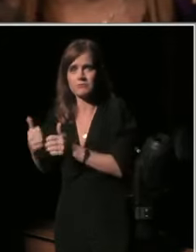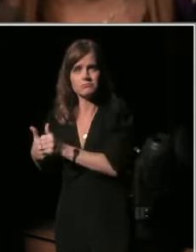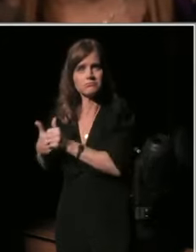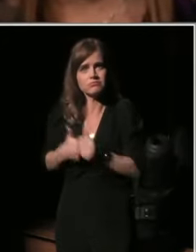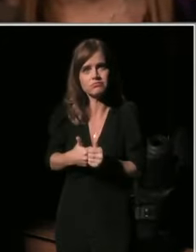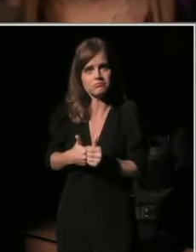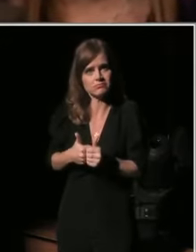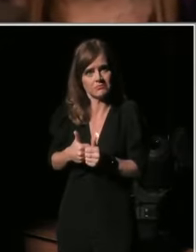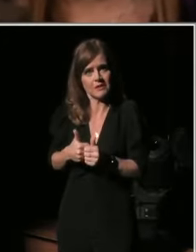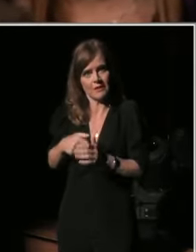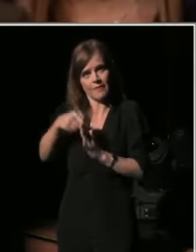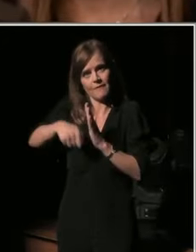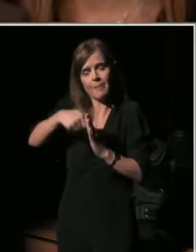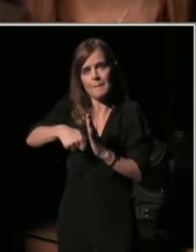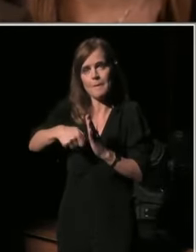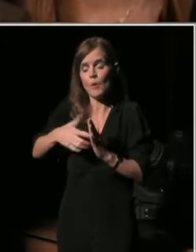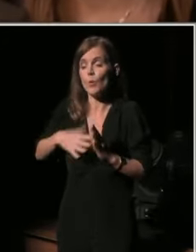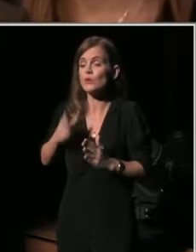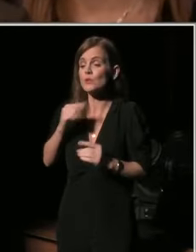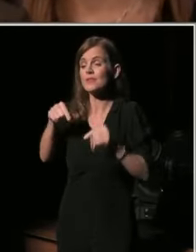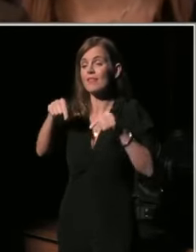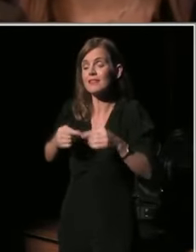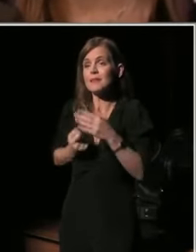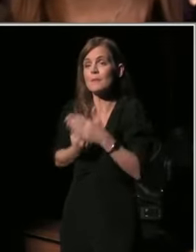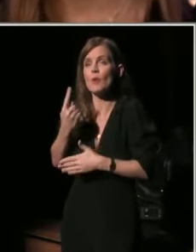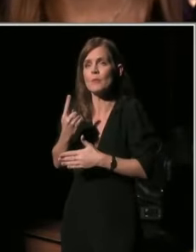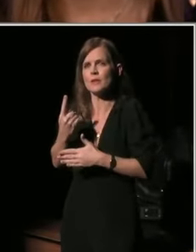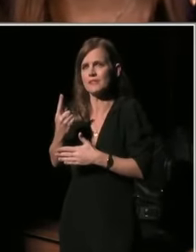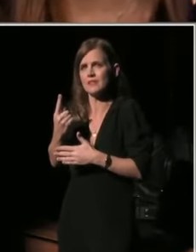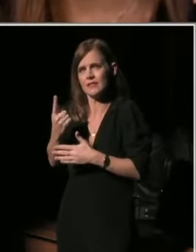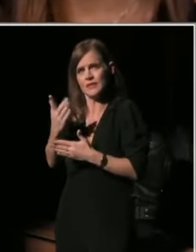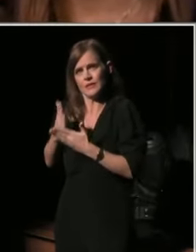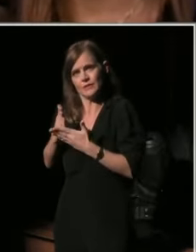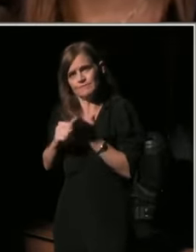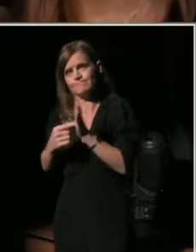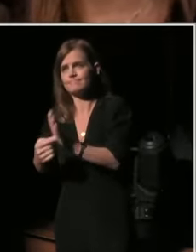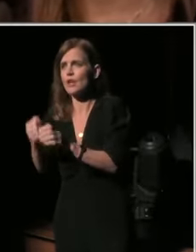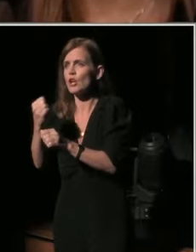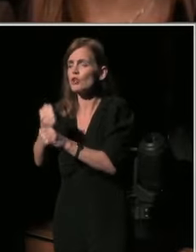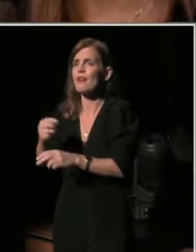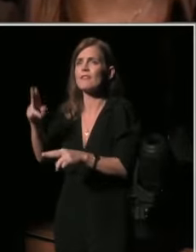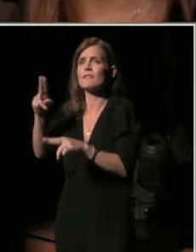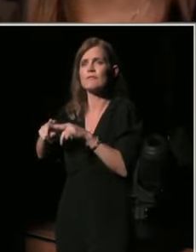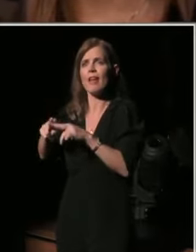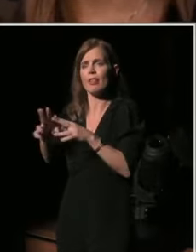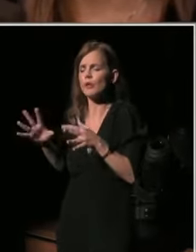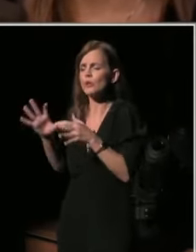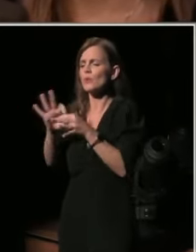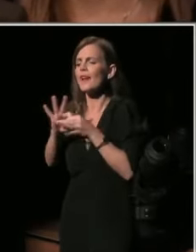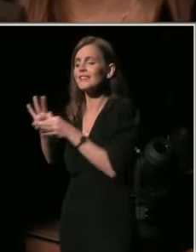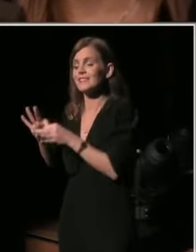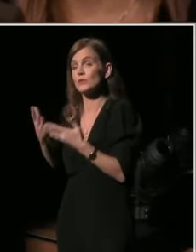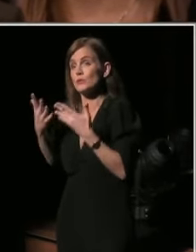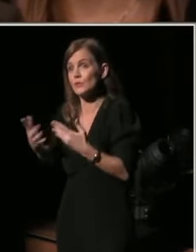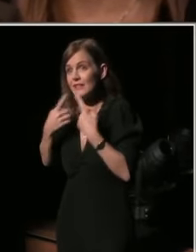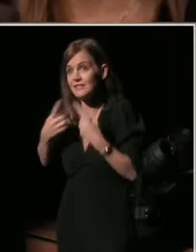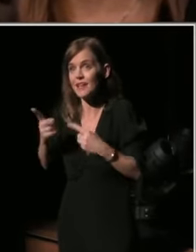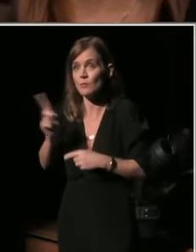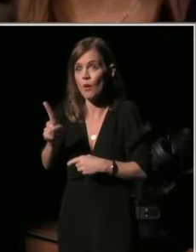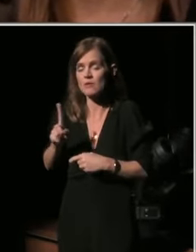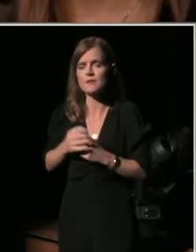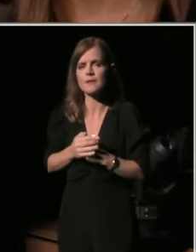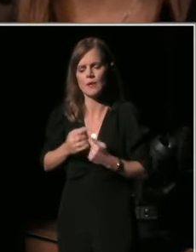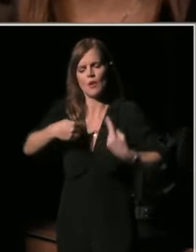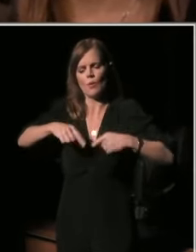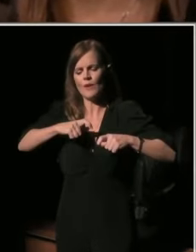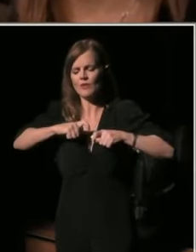film, we want to use this moment just to platform the words of Grenfell United, who today said, "We continue